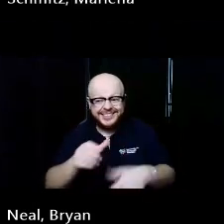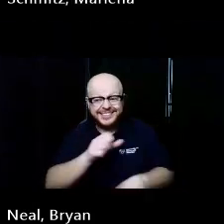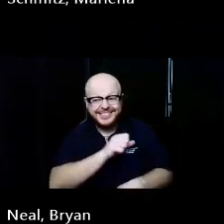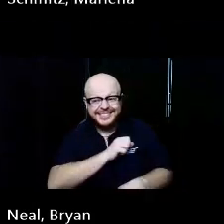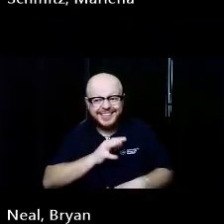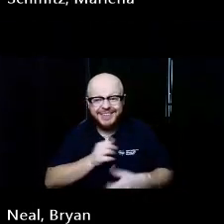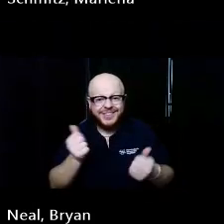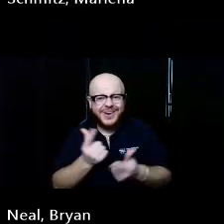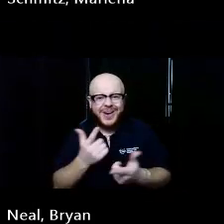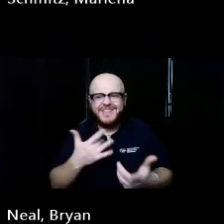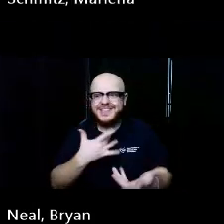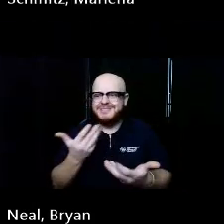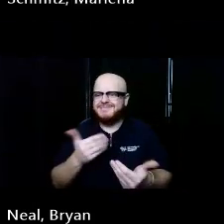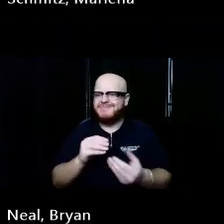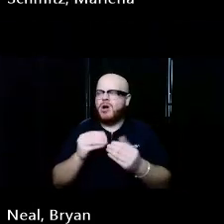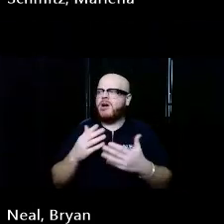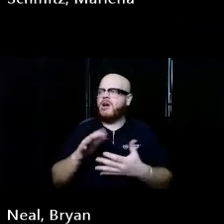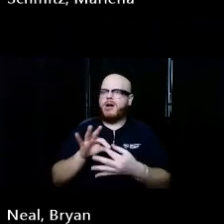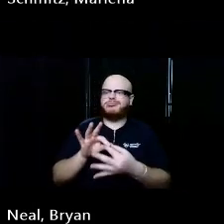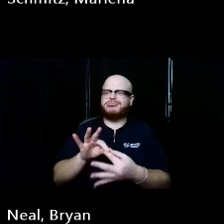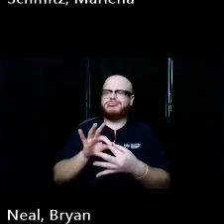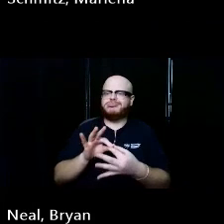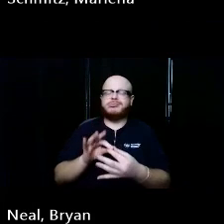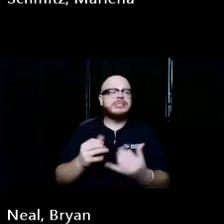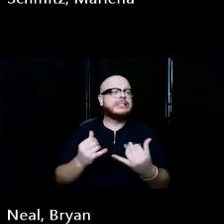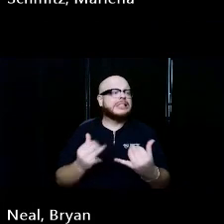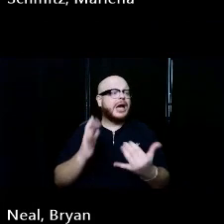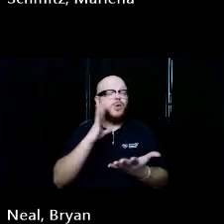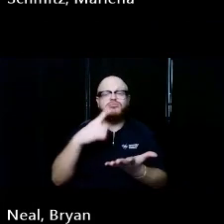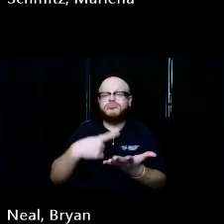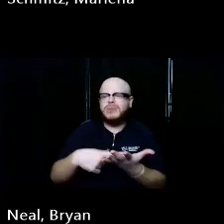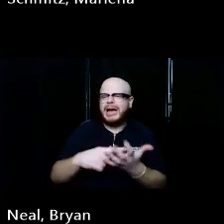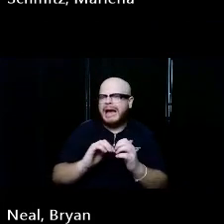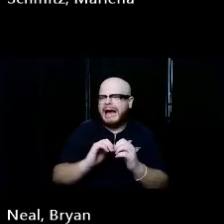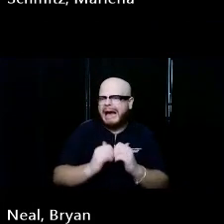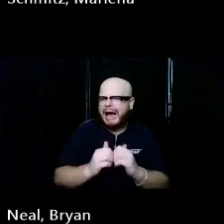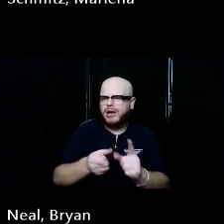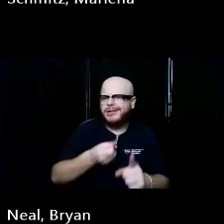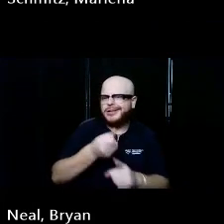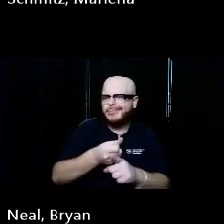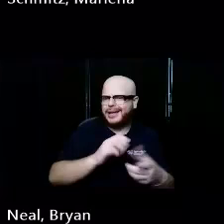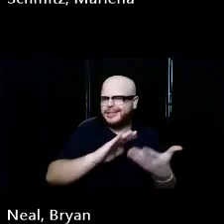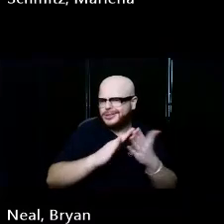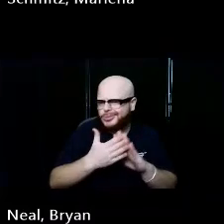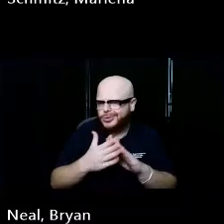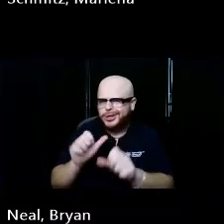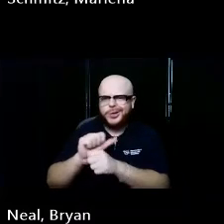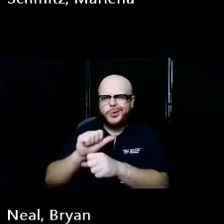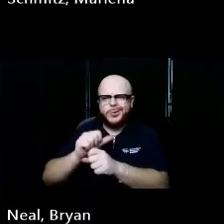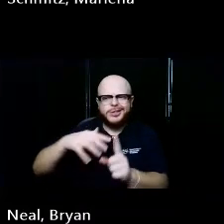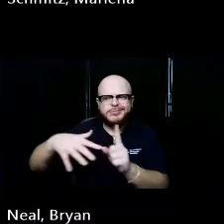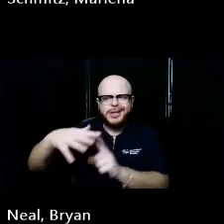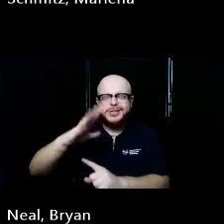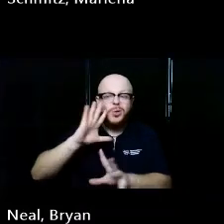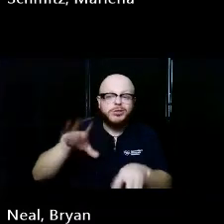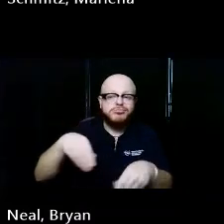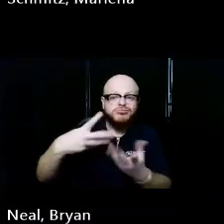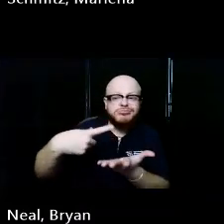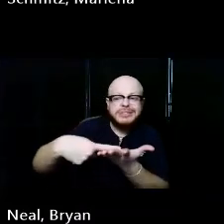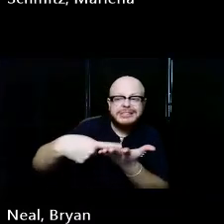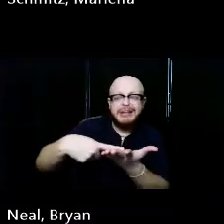now explore how these topics impact both the workplace and community spaces by discussing sensory spaces and tools, sensory